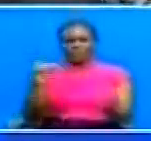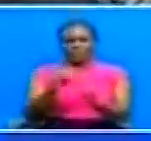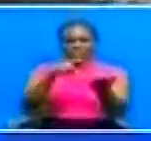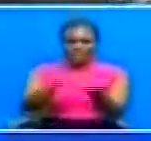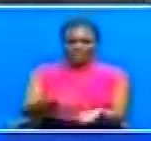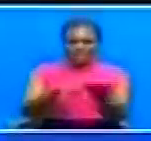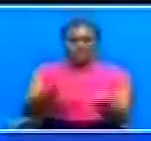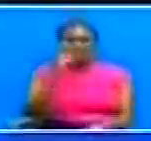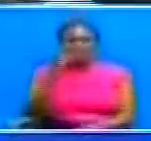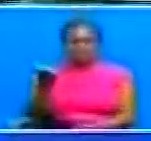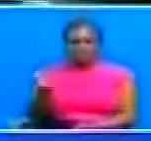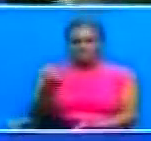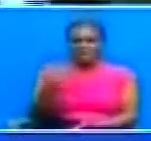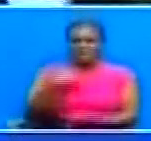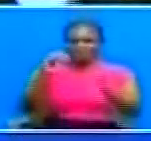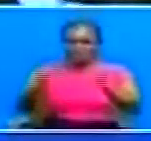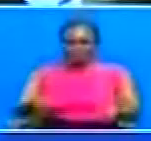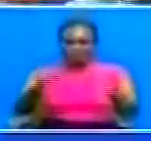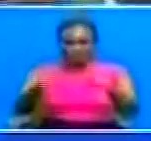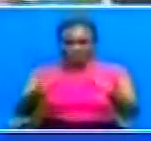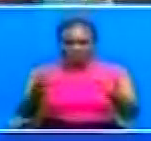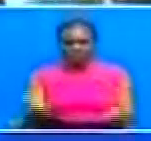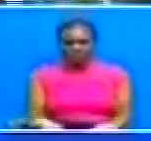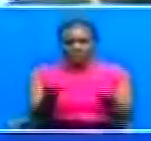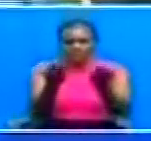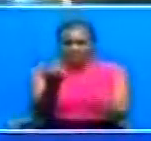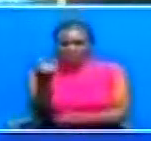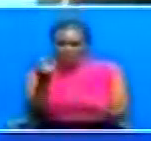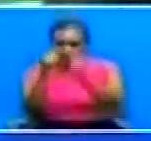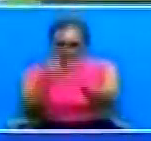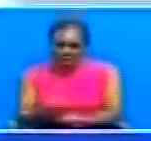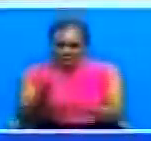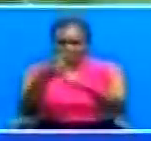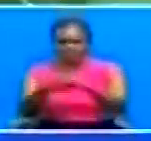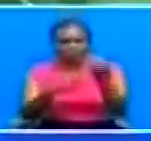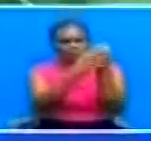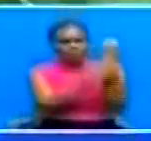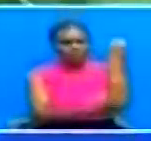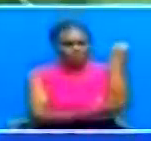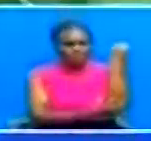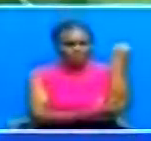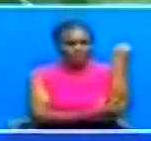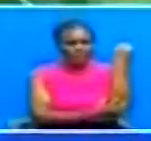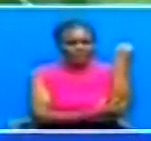that the mulberry has the potential of lifting small-scale farmers from poverty.